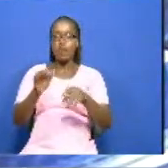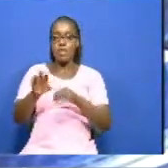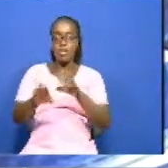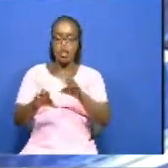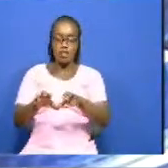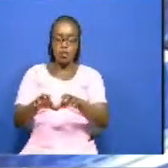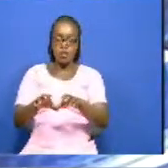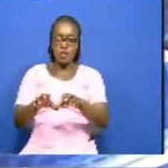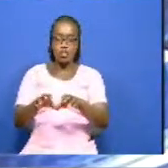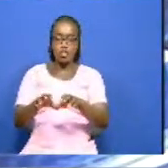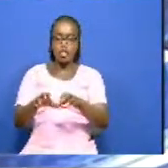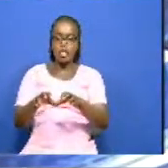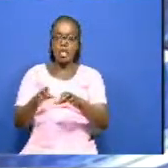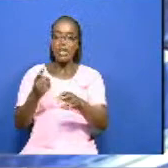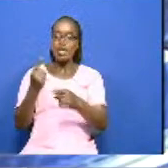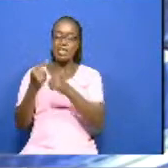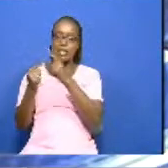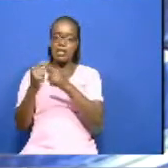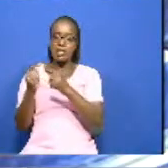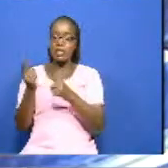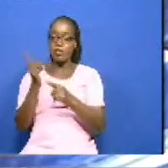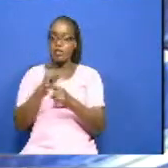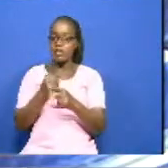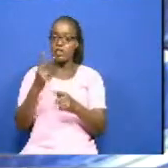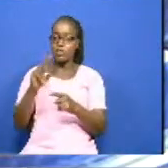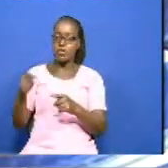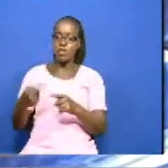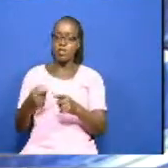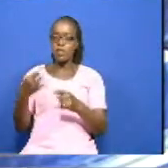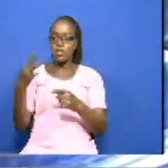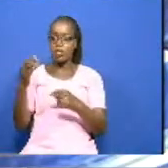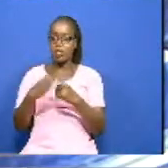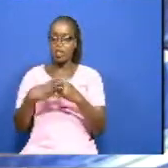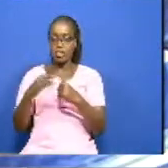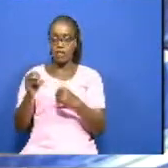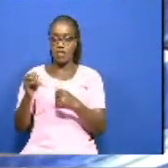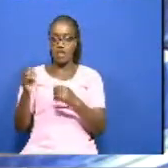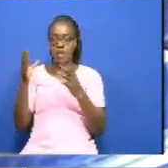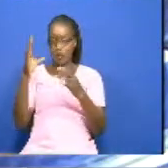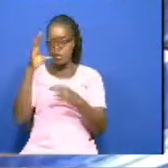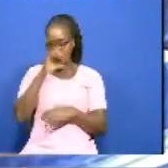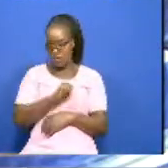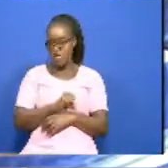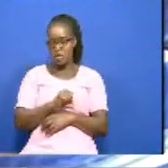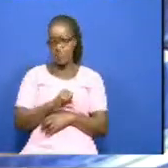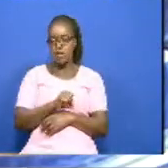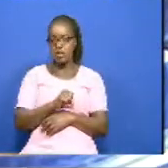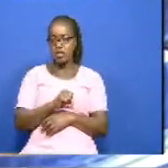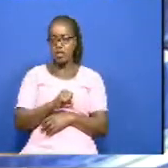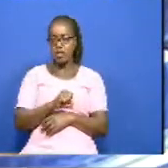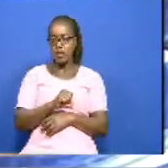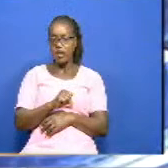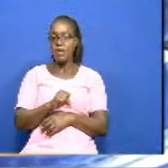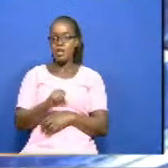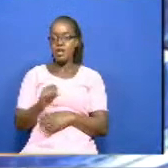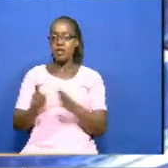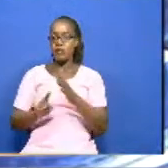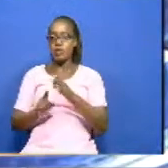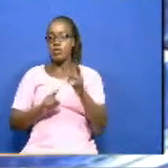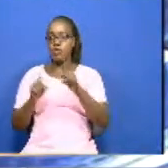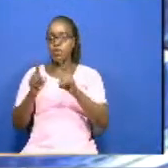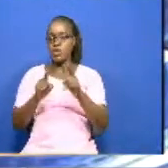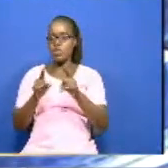animals, while 2,080 were left nursing various wounds. Now, this came as the Ministry of Tourism